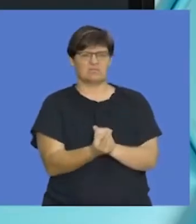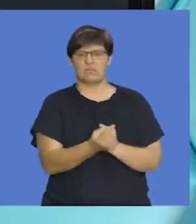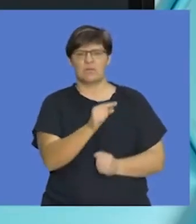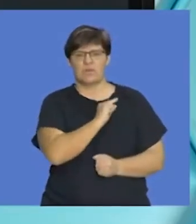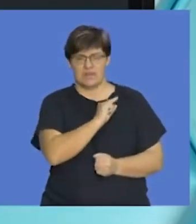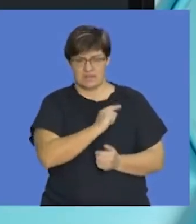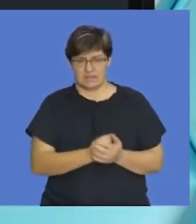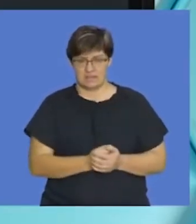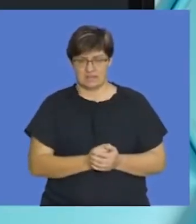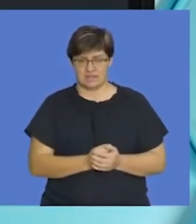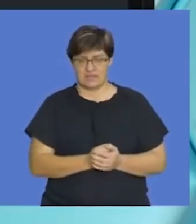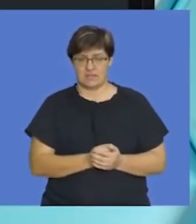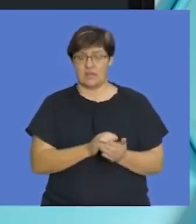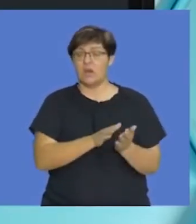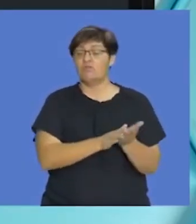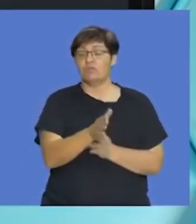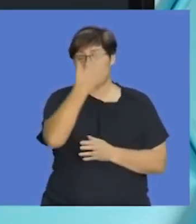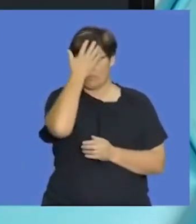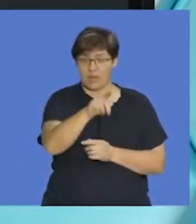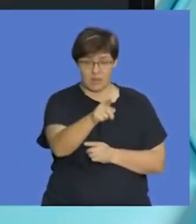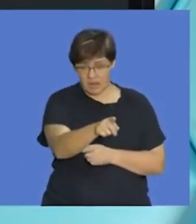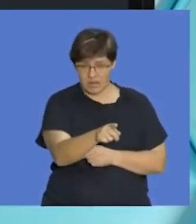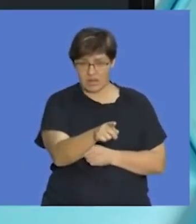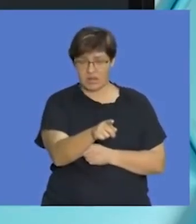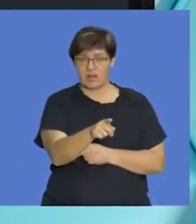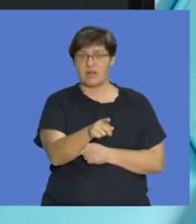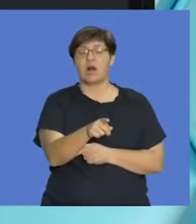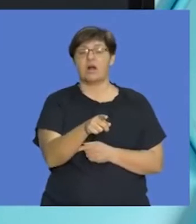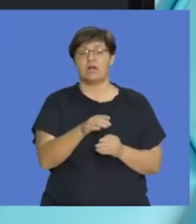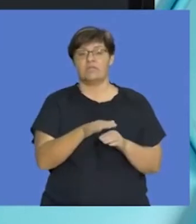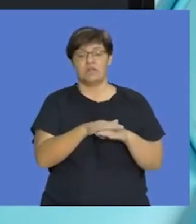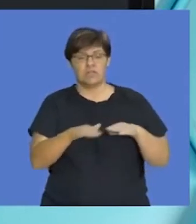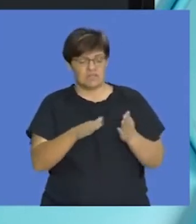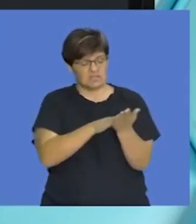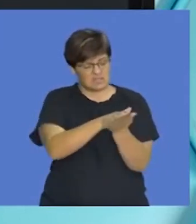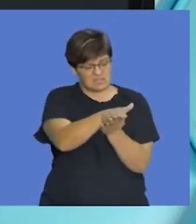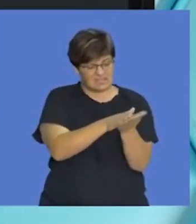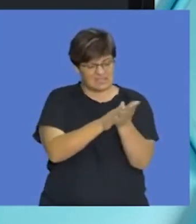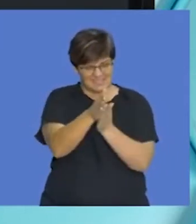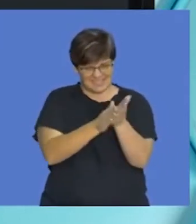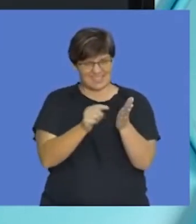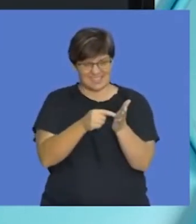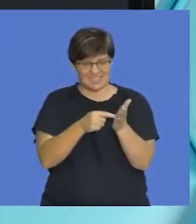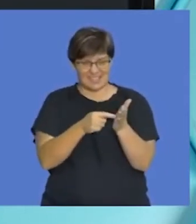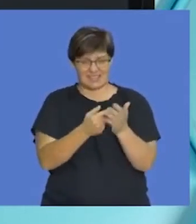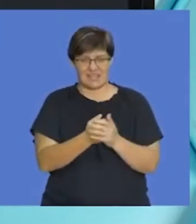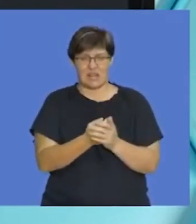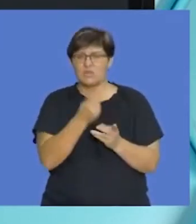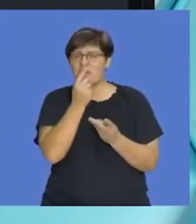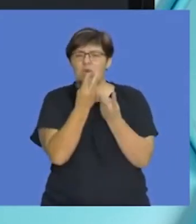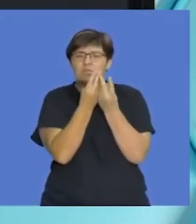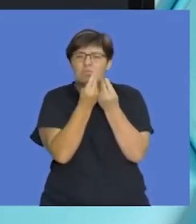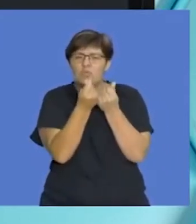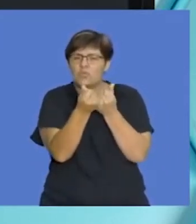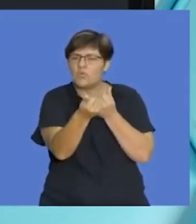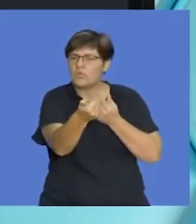All right? Now, friction, you know, happens when surfaces rub on each other. Now, even the smoothest